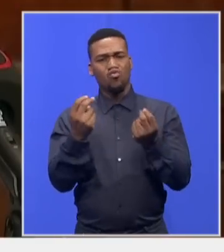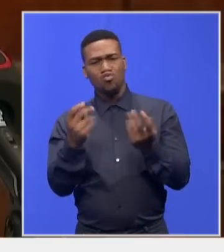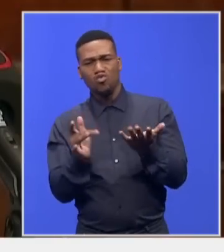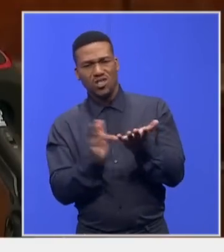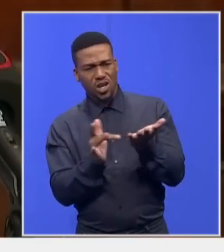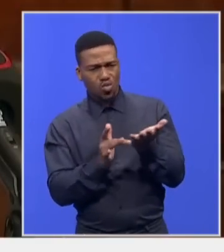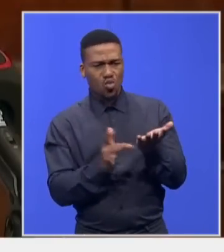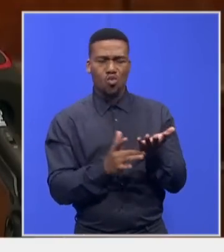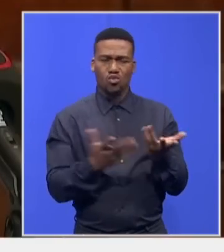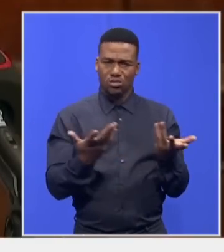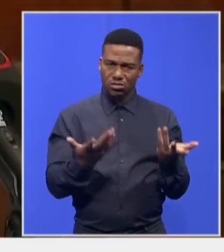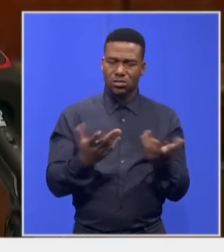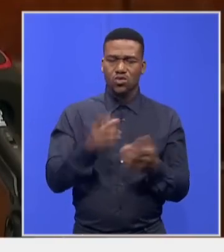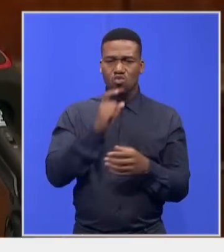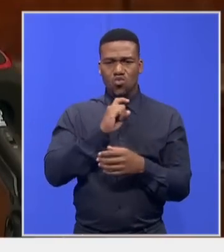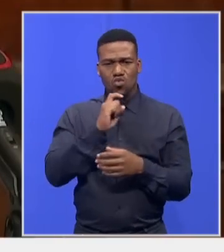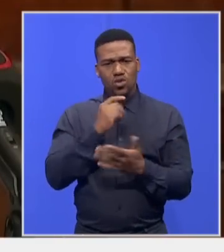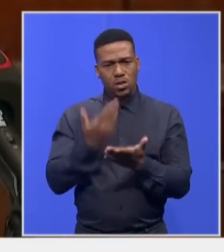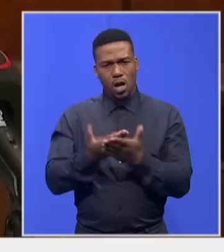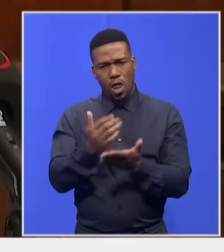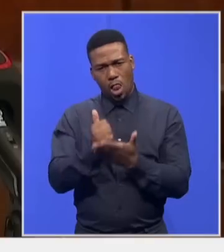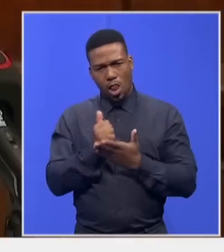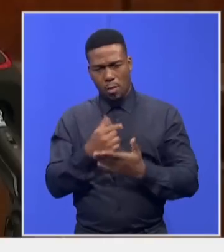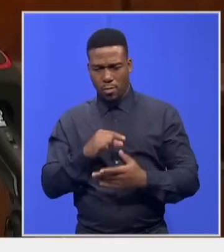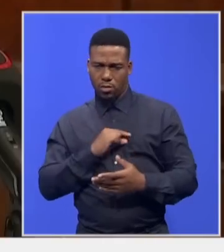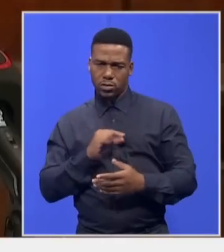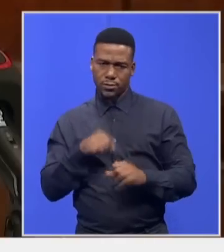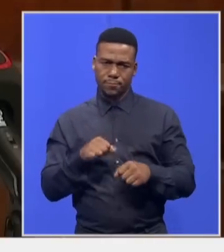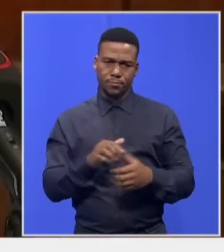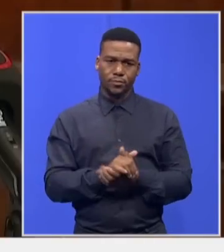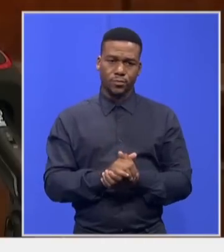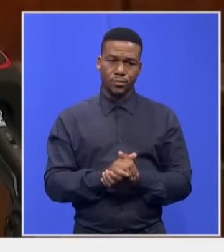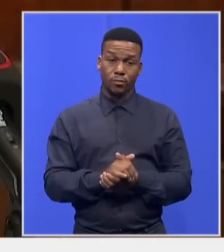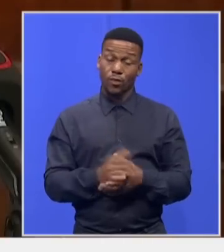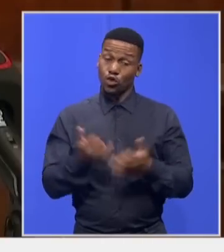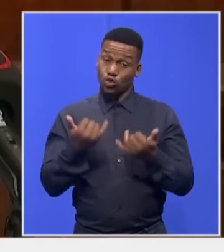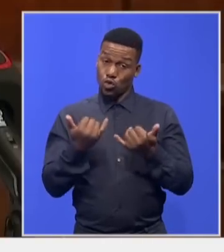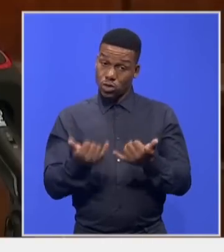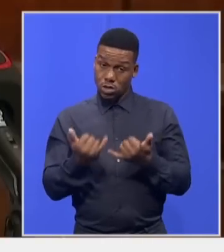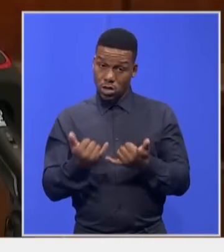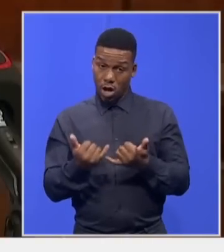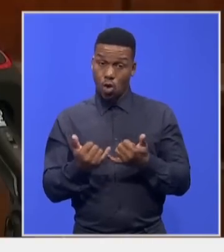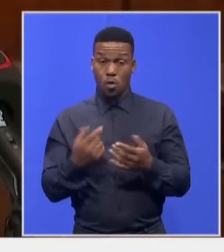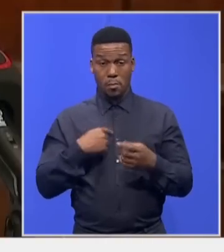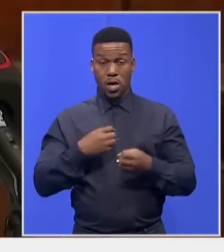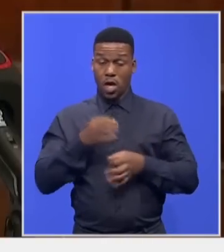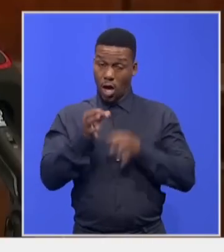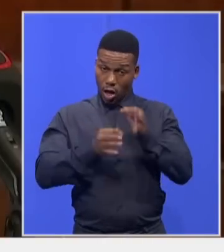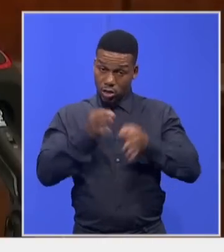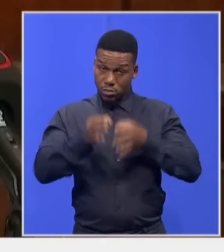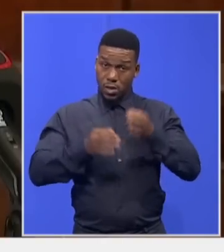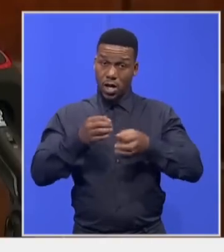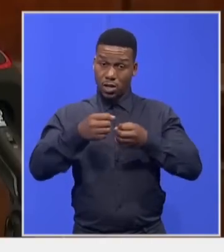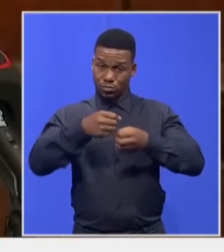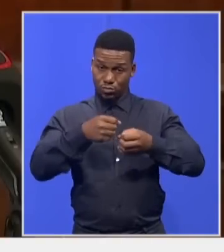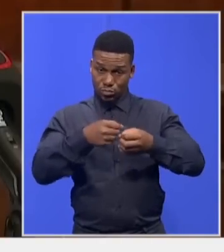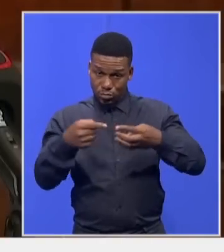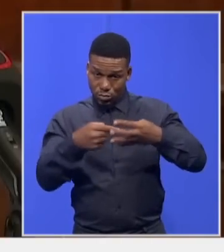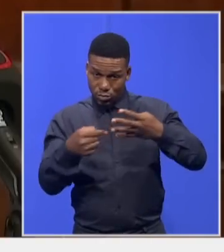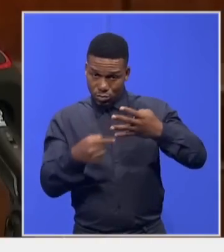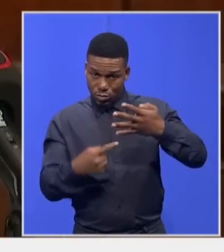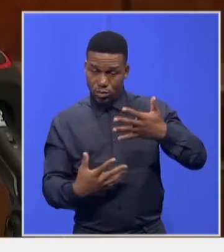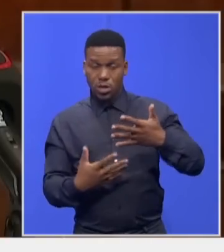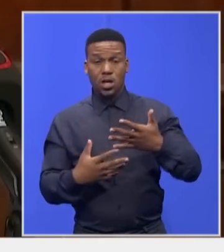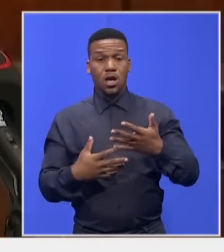to the generation side. So let me take you through what some of the key finding per stations